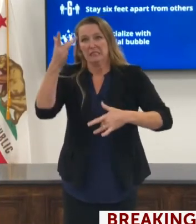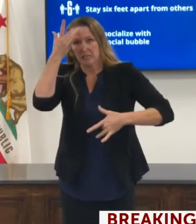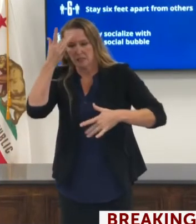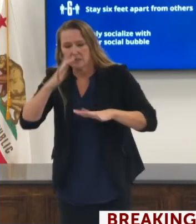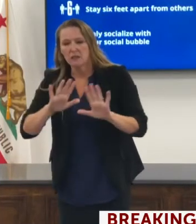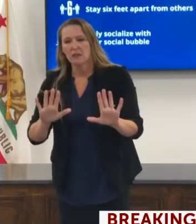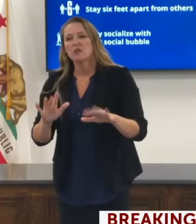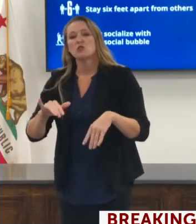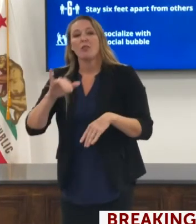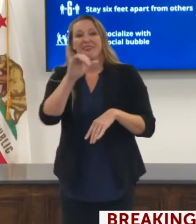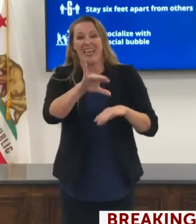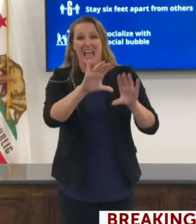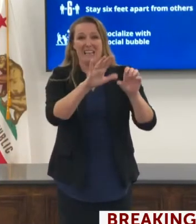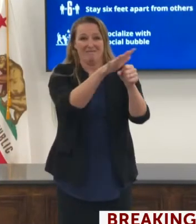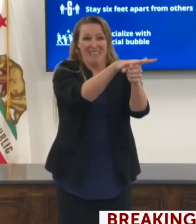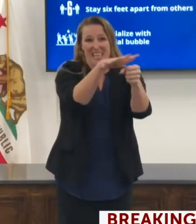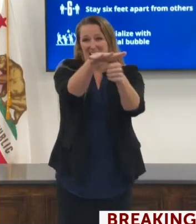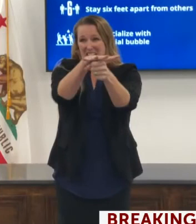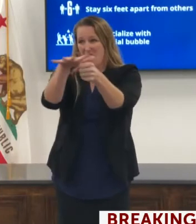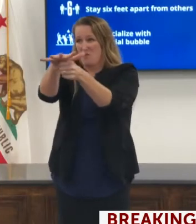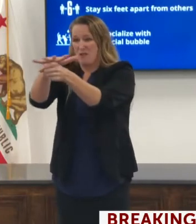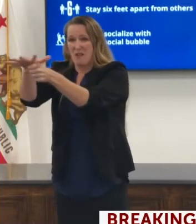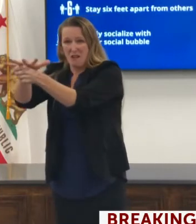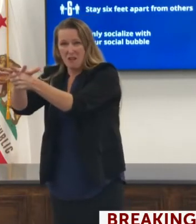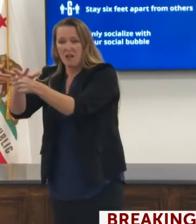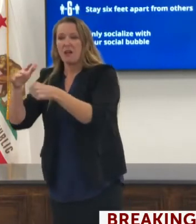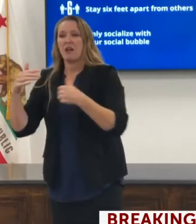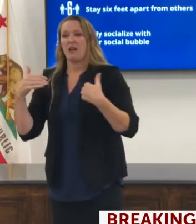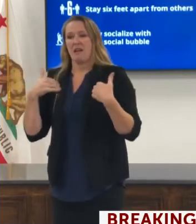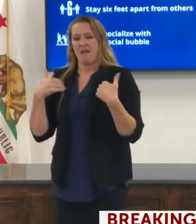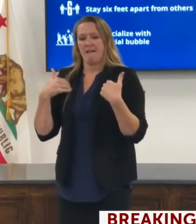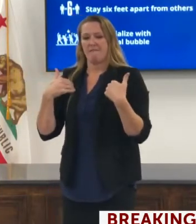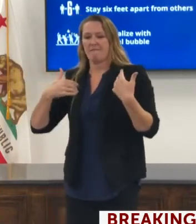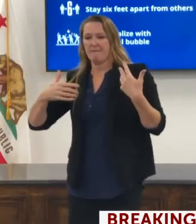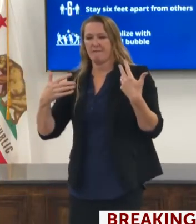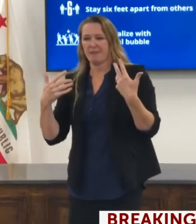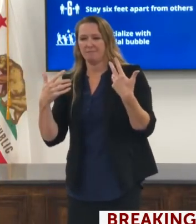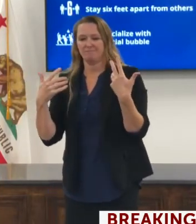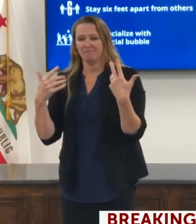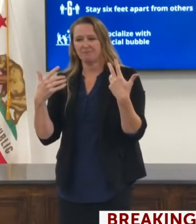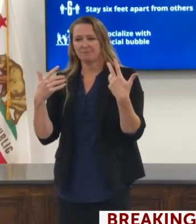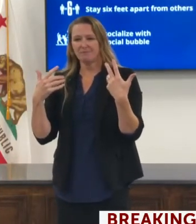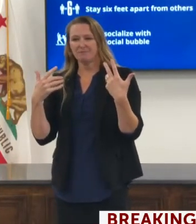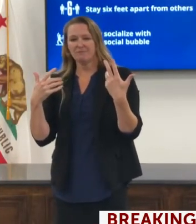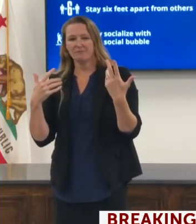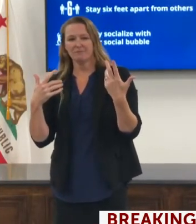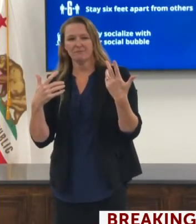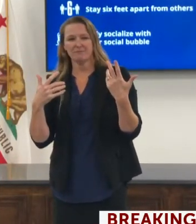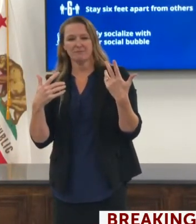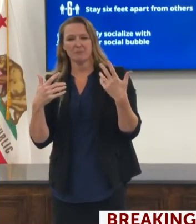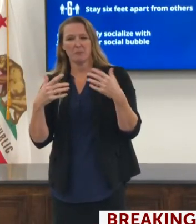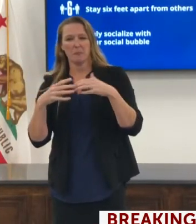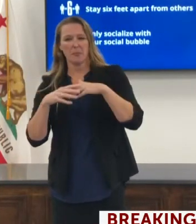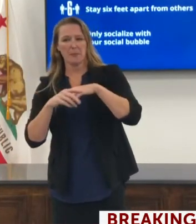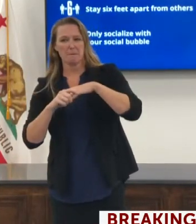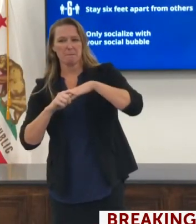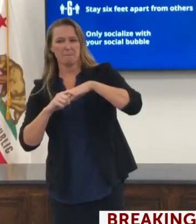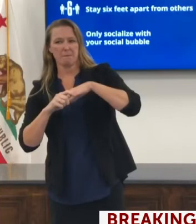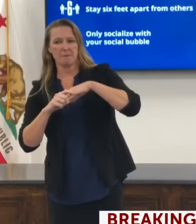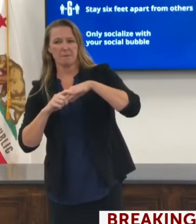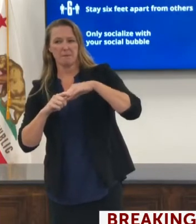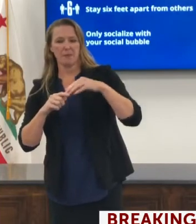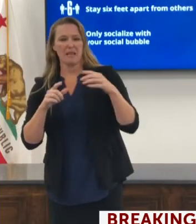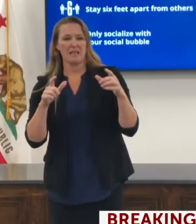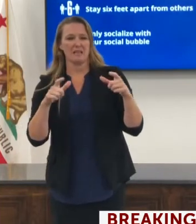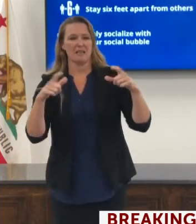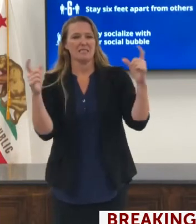tracts are designated in this metric as needing to achieve the same